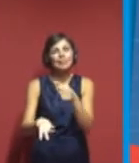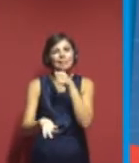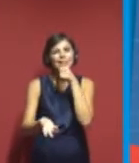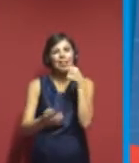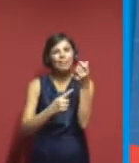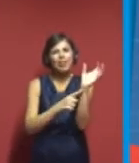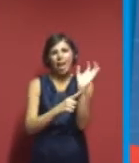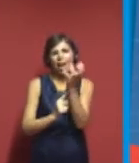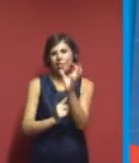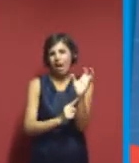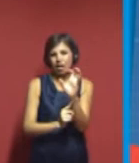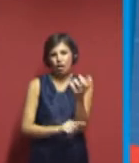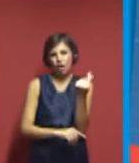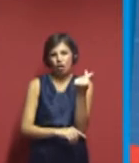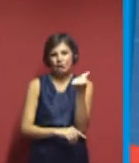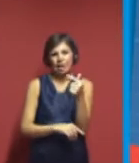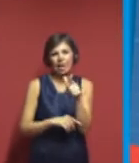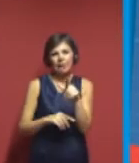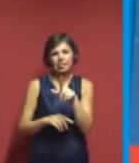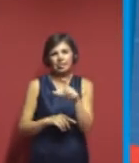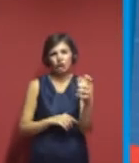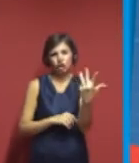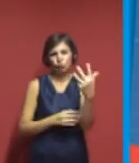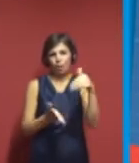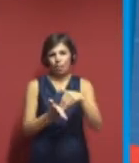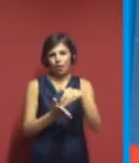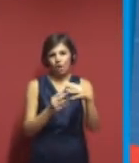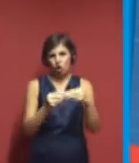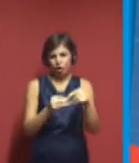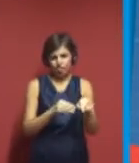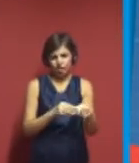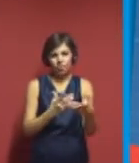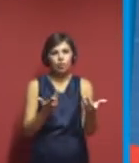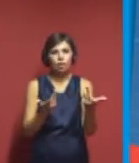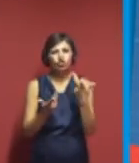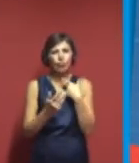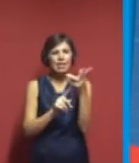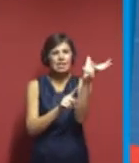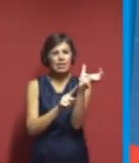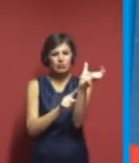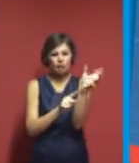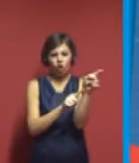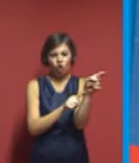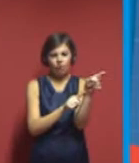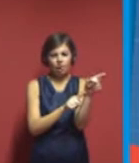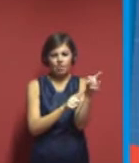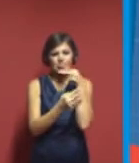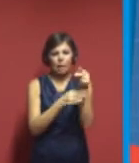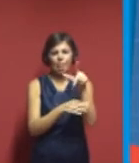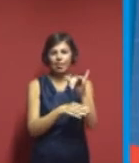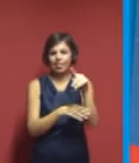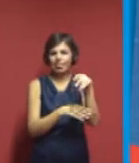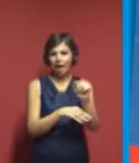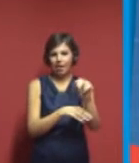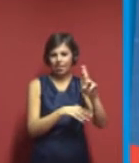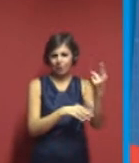is good enough for self-driving cars. It is made by Velodyne. It costs $75,000. It's HDL32E. And you can see